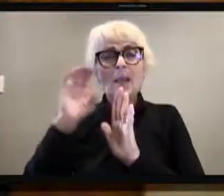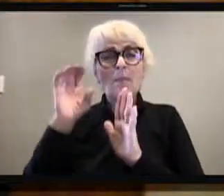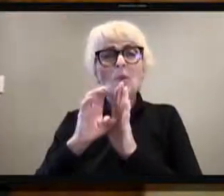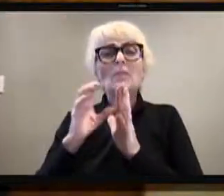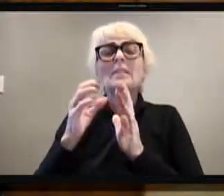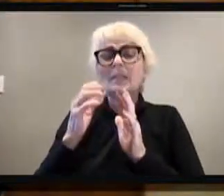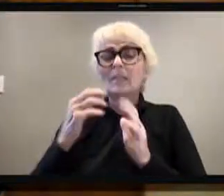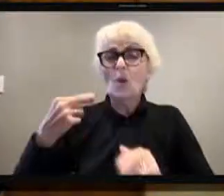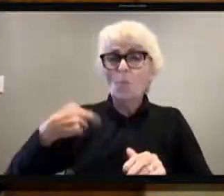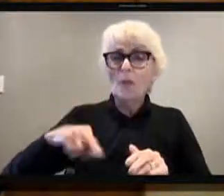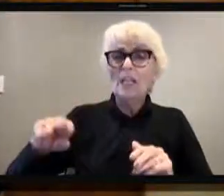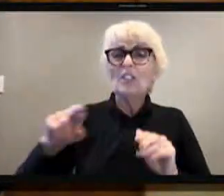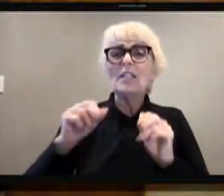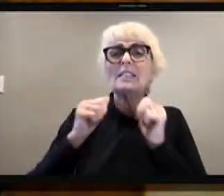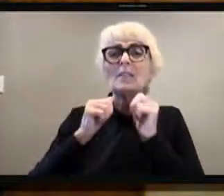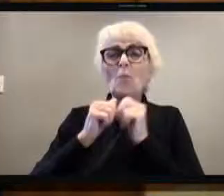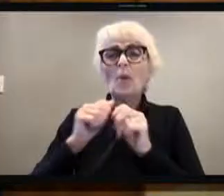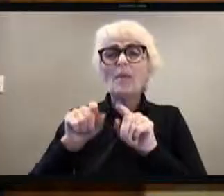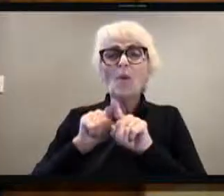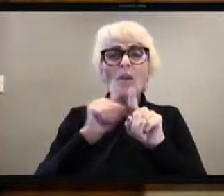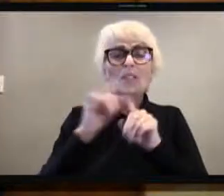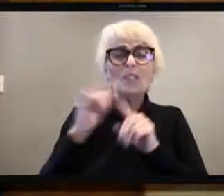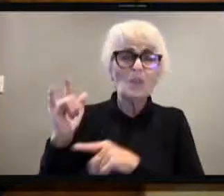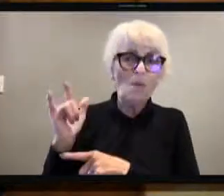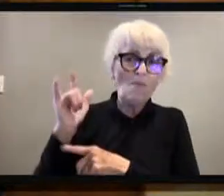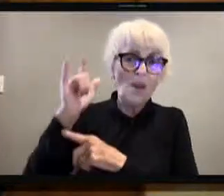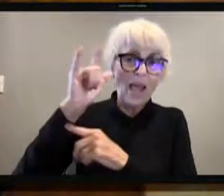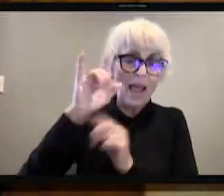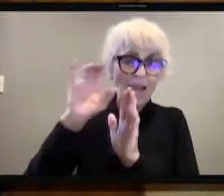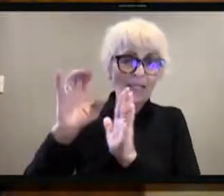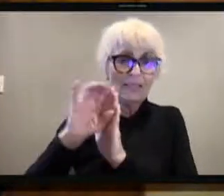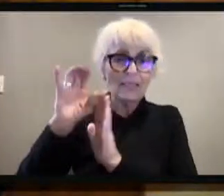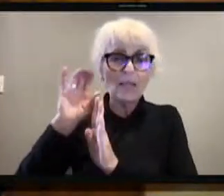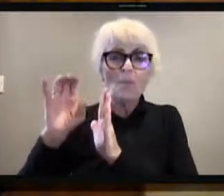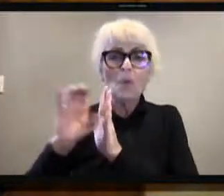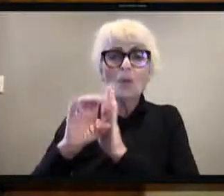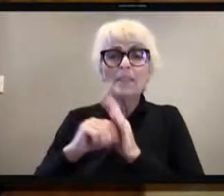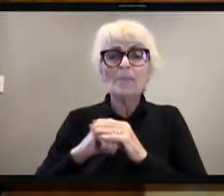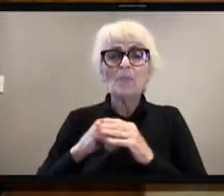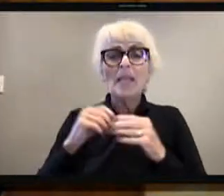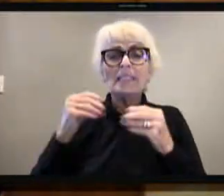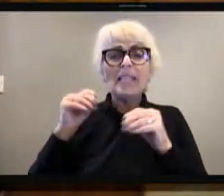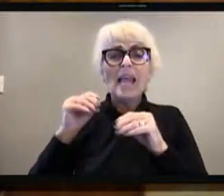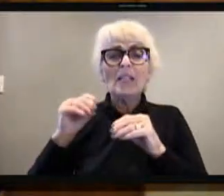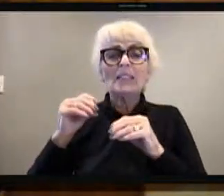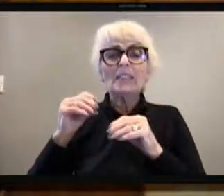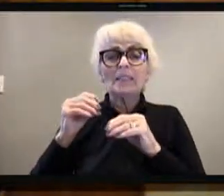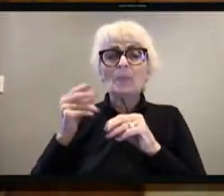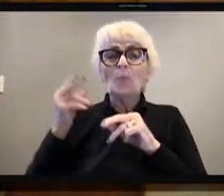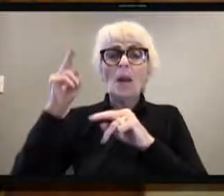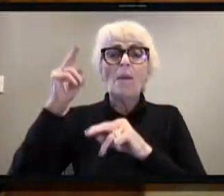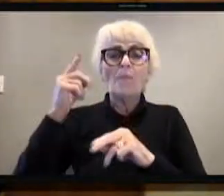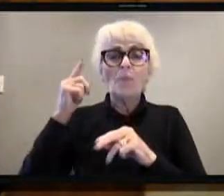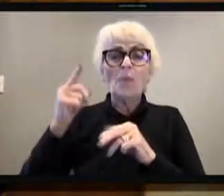of flight. Sales were up from the previous year of church windows, and construction had reached an all-time high for the